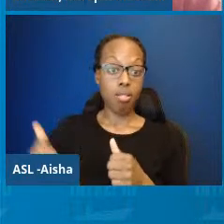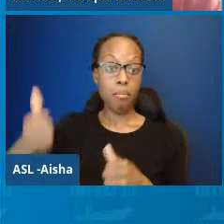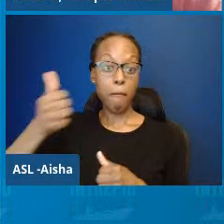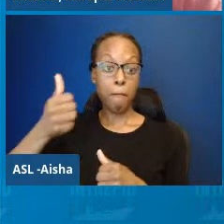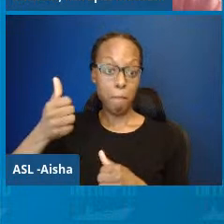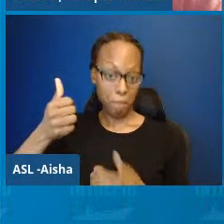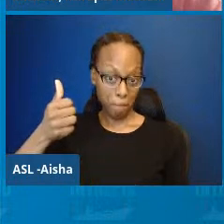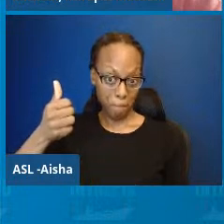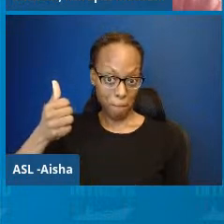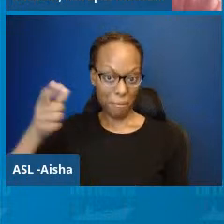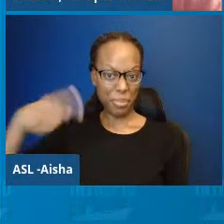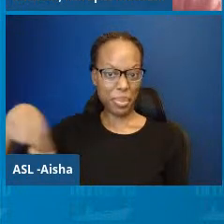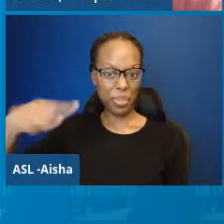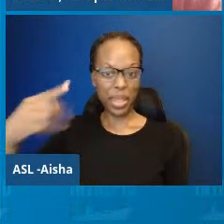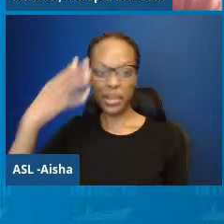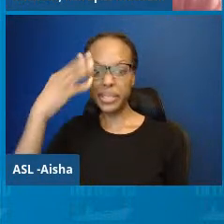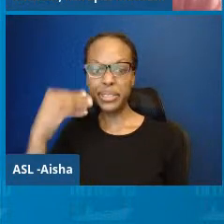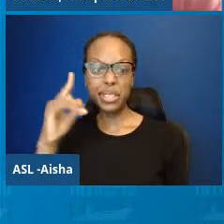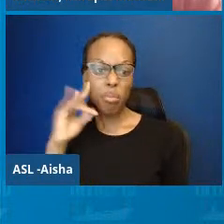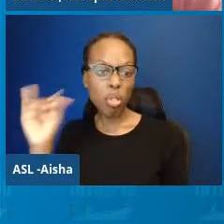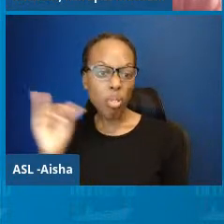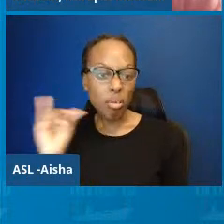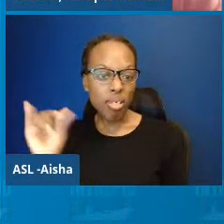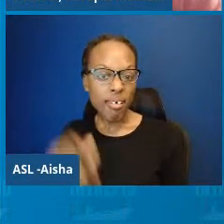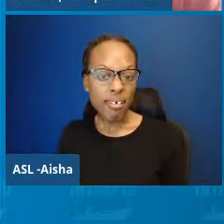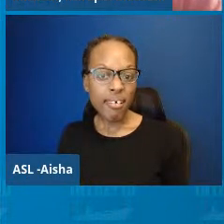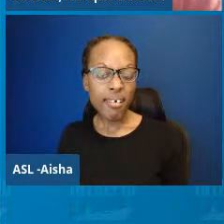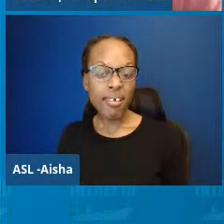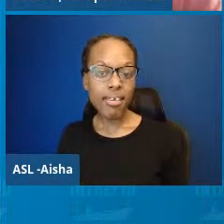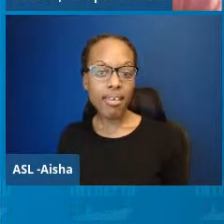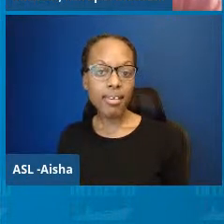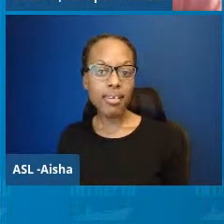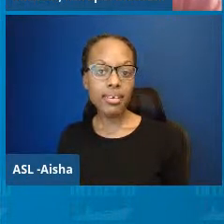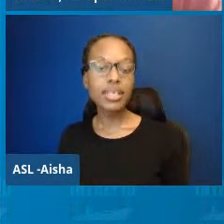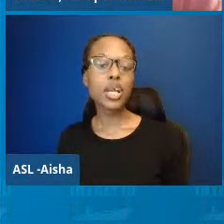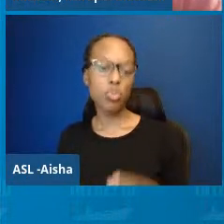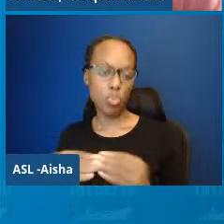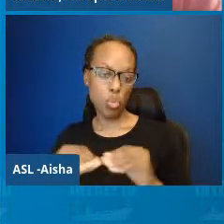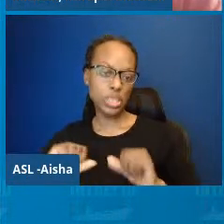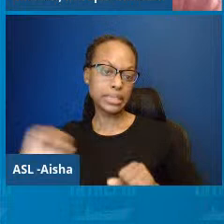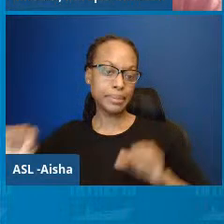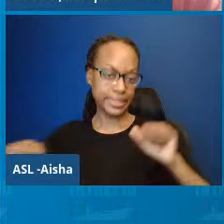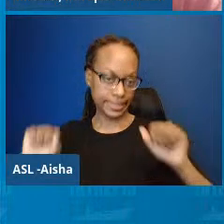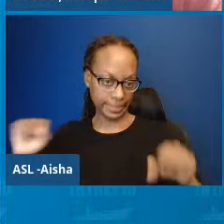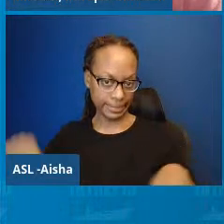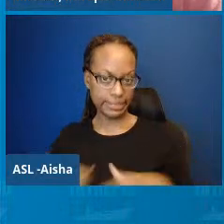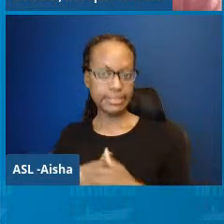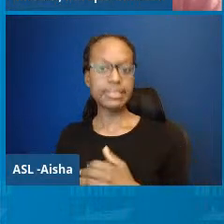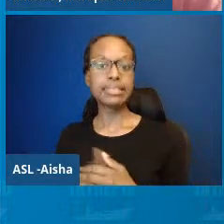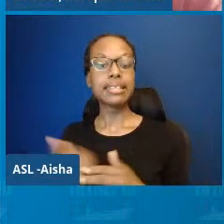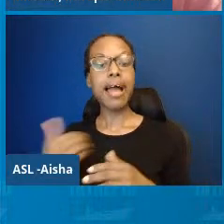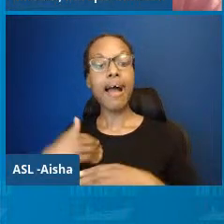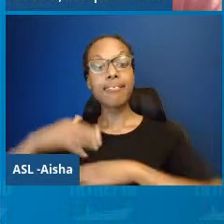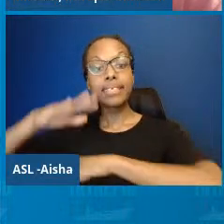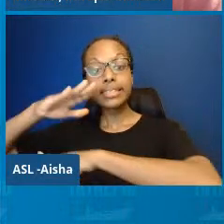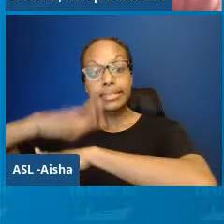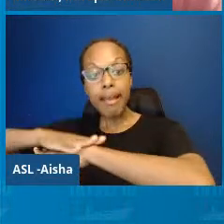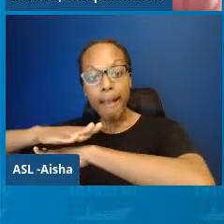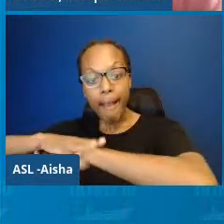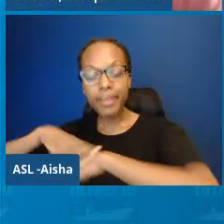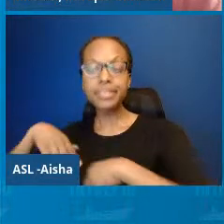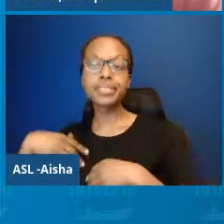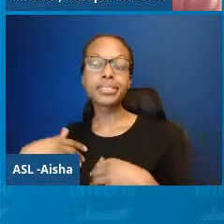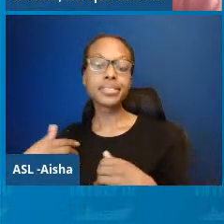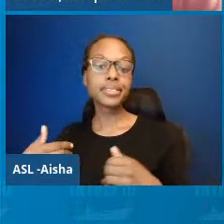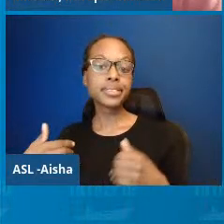commissioned officers, it was much more spacious, including a desk,